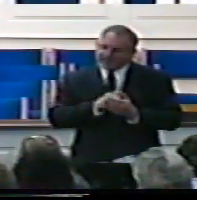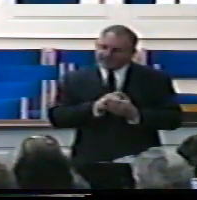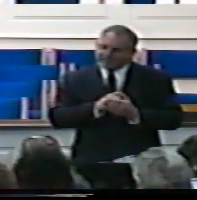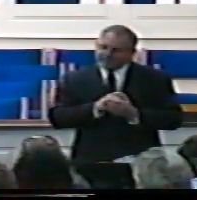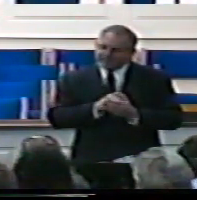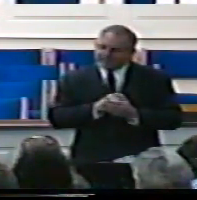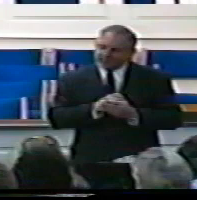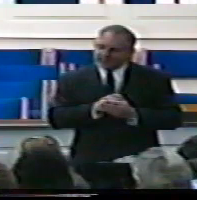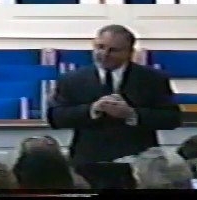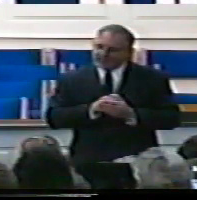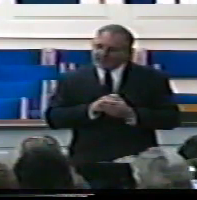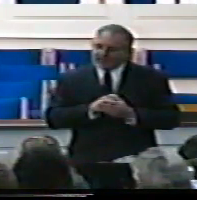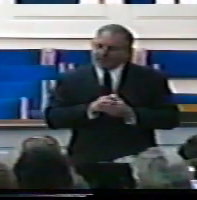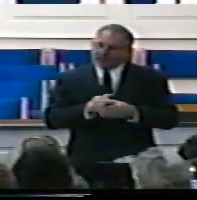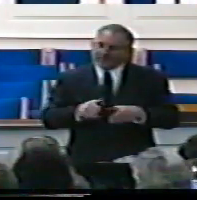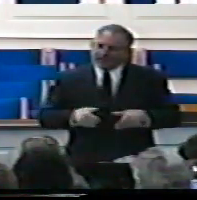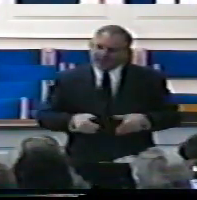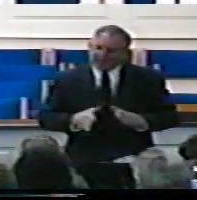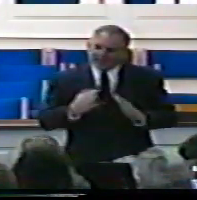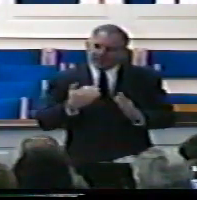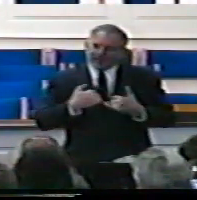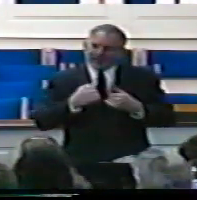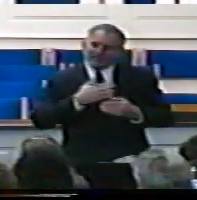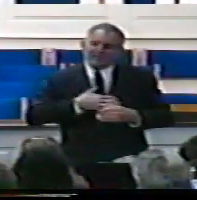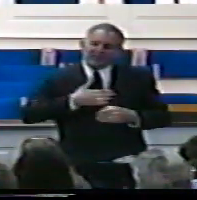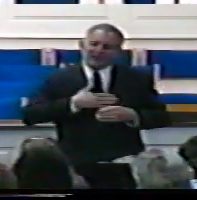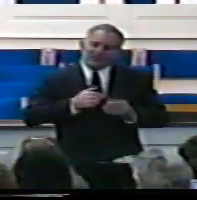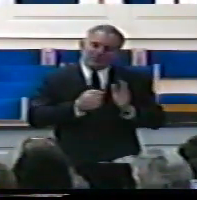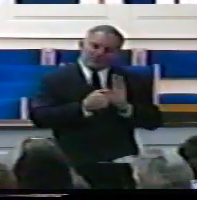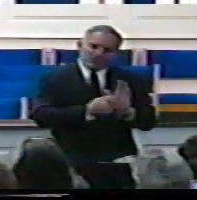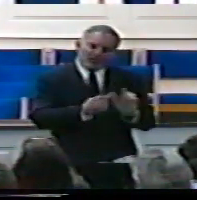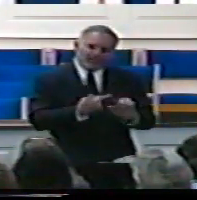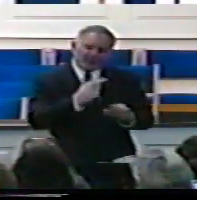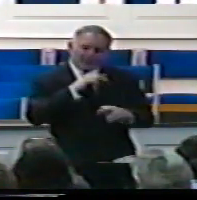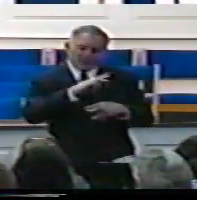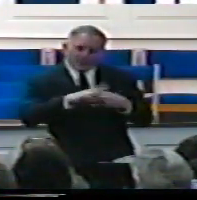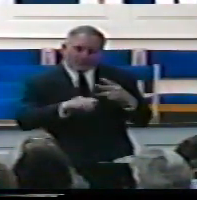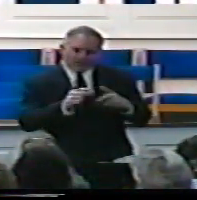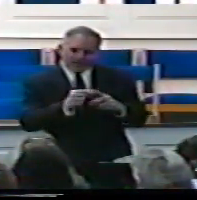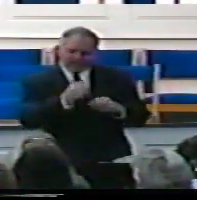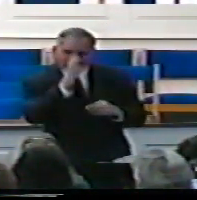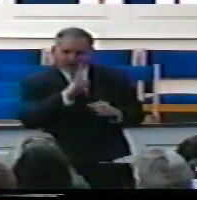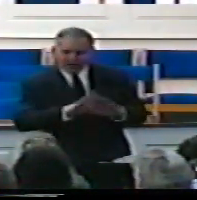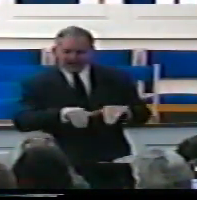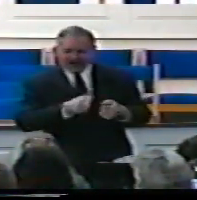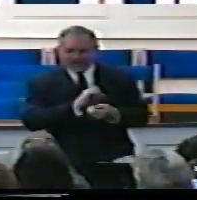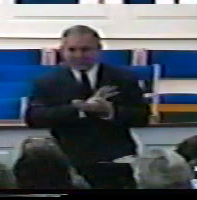you let me have the privilege of taking the Word of God and show you how you can be saved, how you can know it? We'll wait just a few minutes.